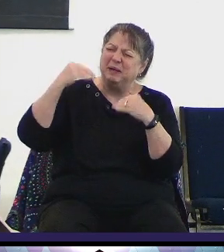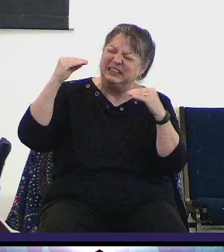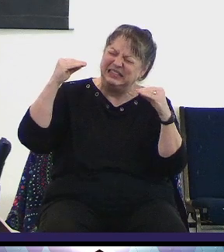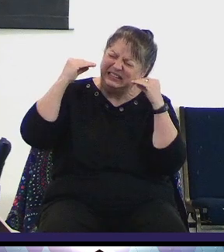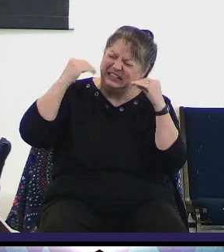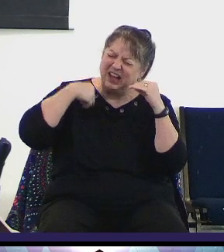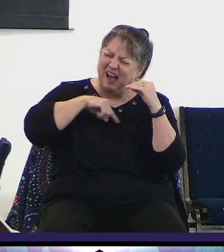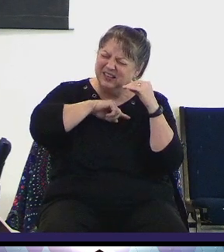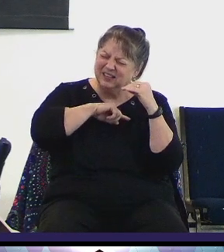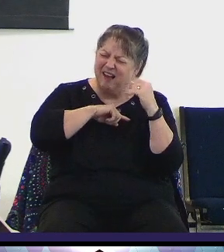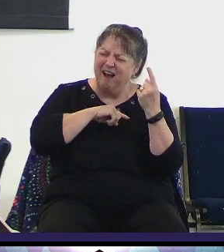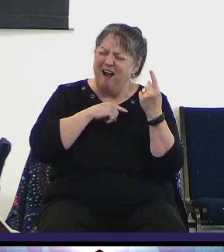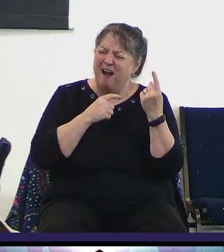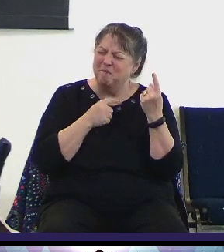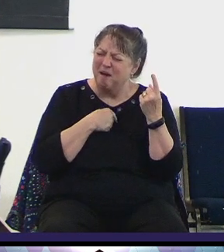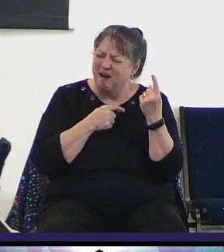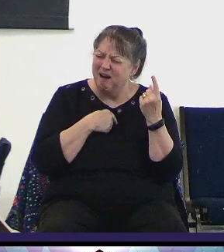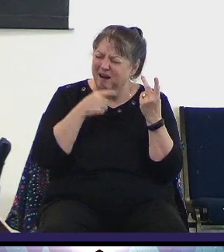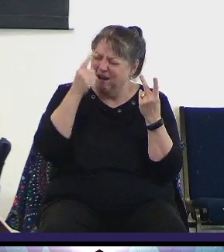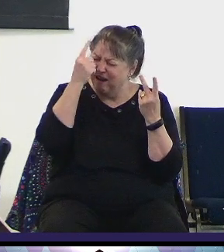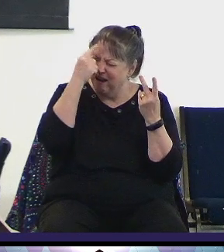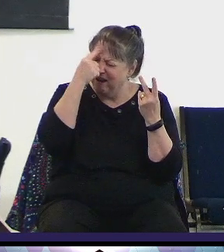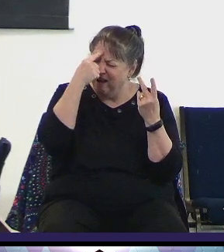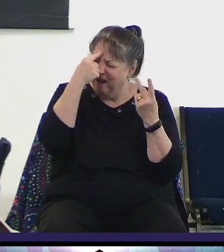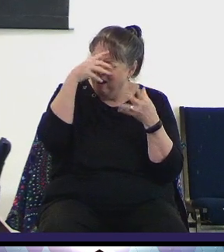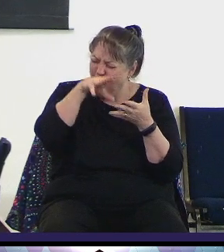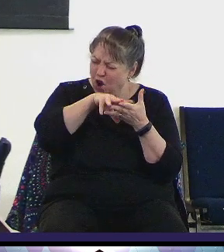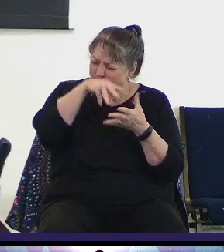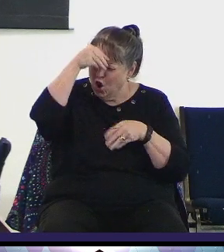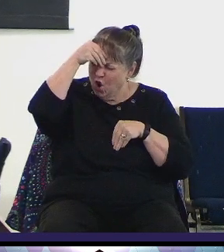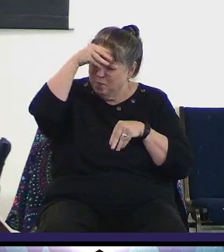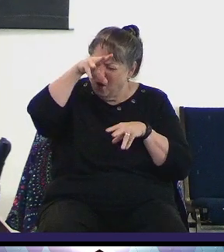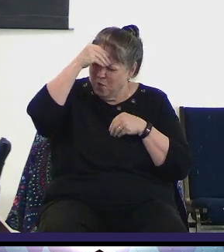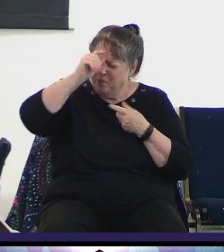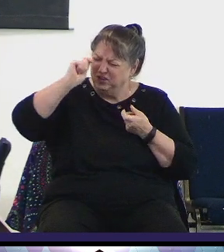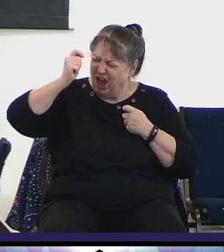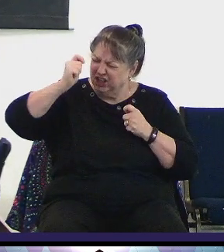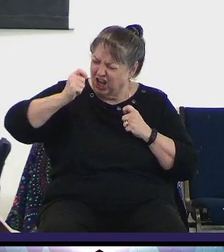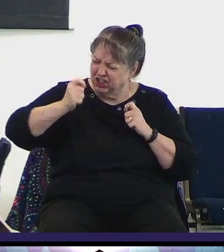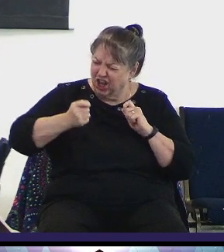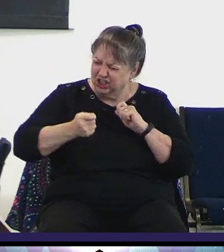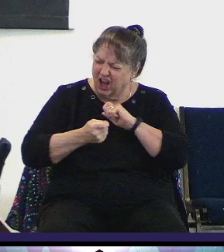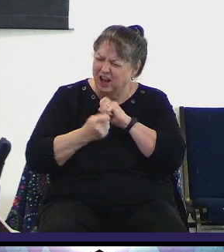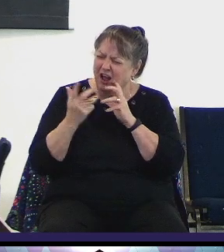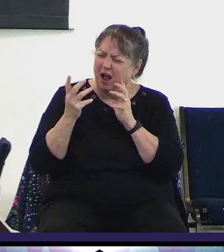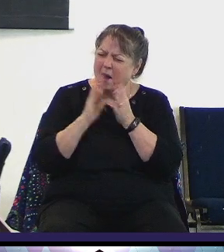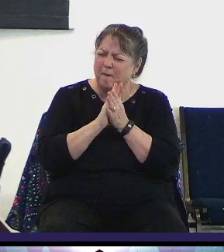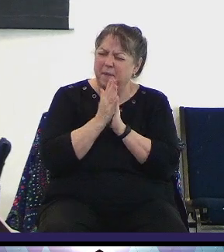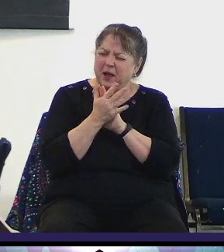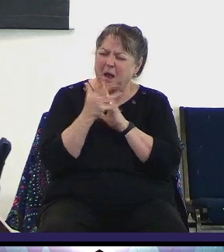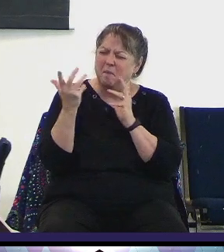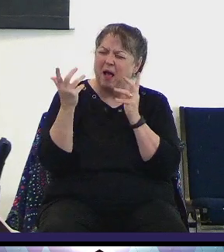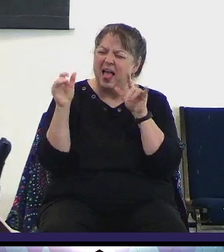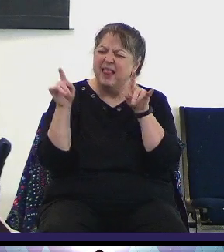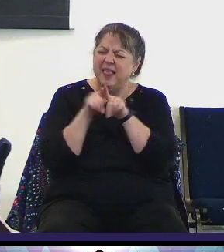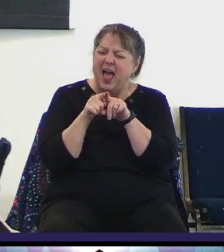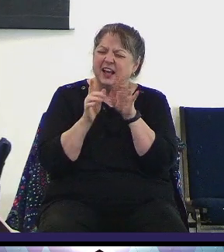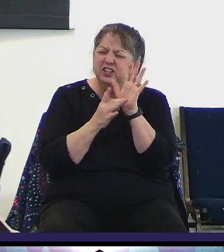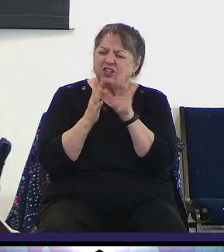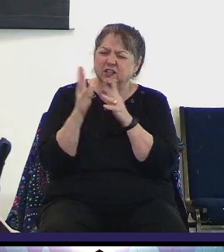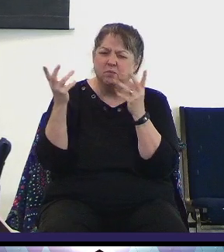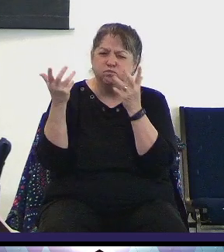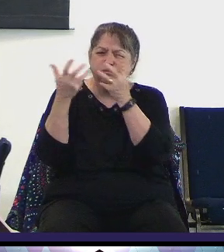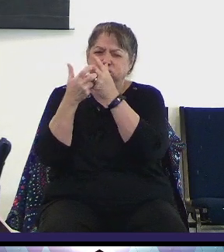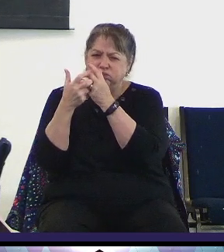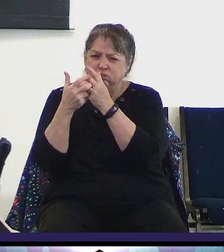and minds so that we can be changed and be molded to serve you better